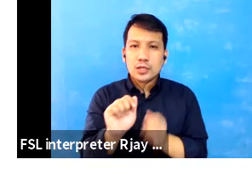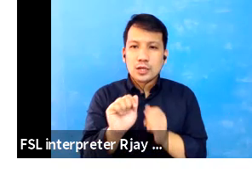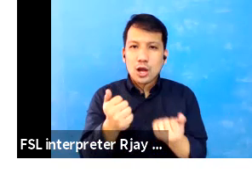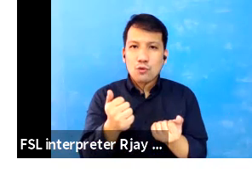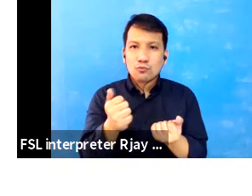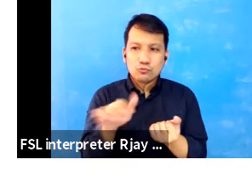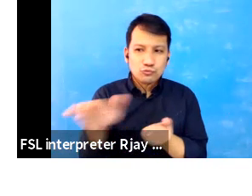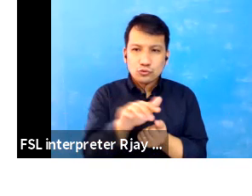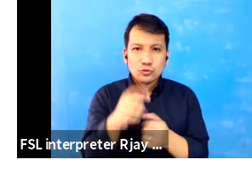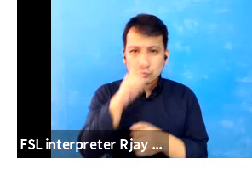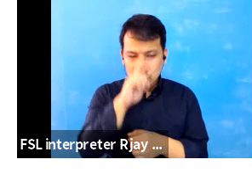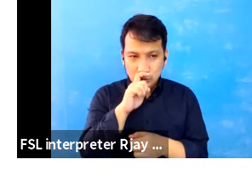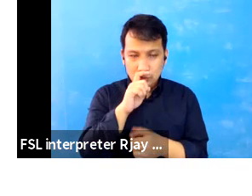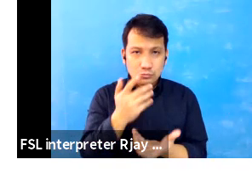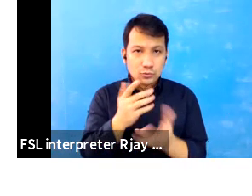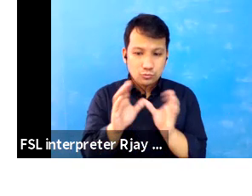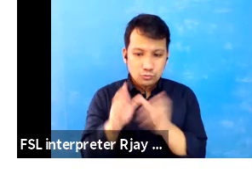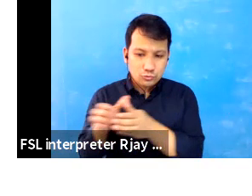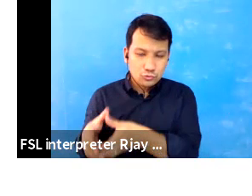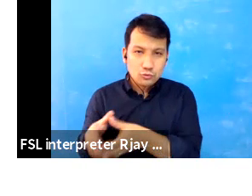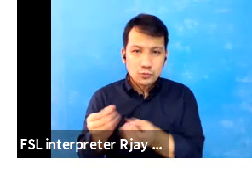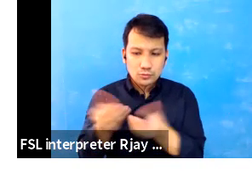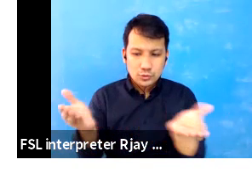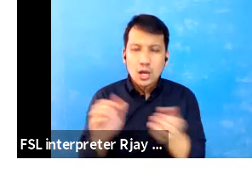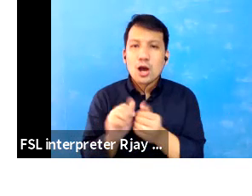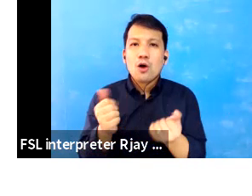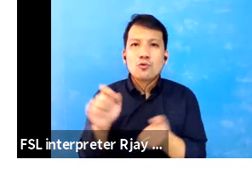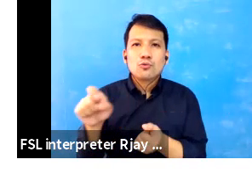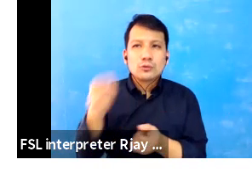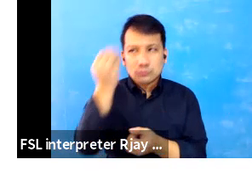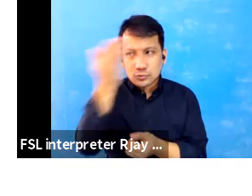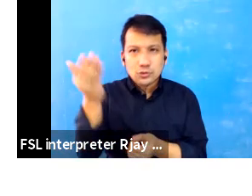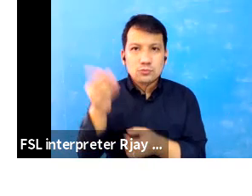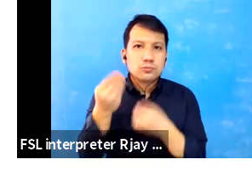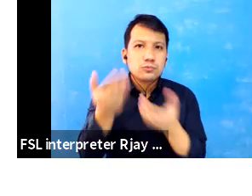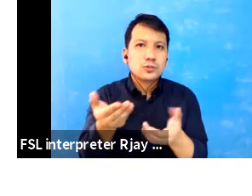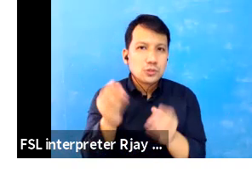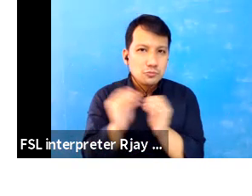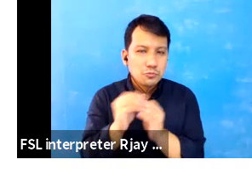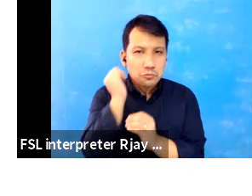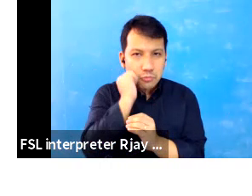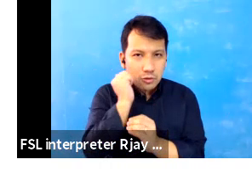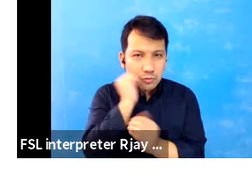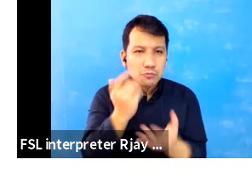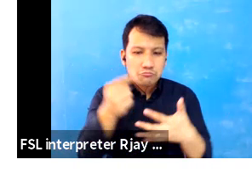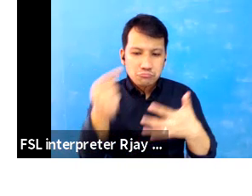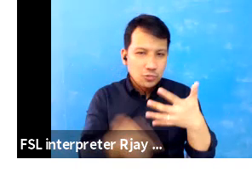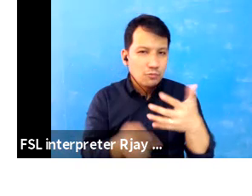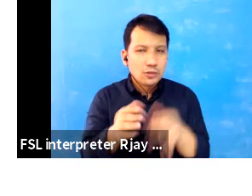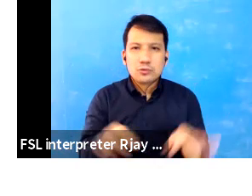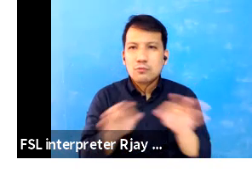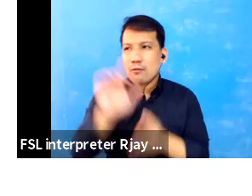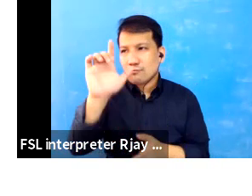diet? From the 8 food groups that has to be given, how much do you give daily? And most of the time, this is very, very